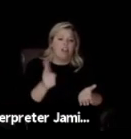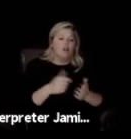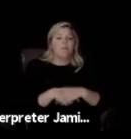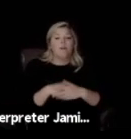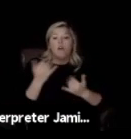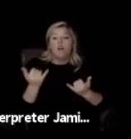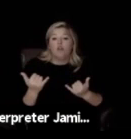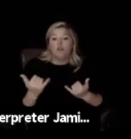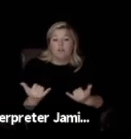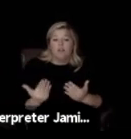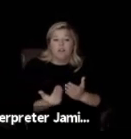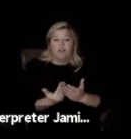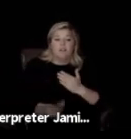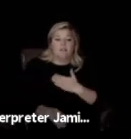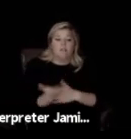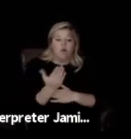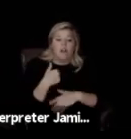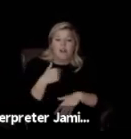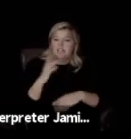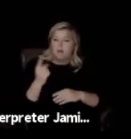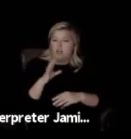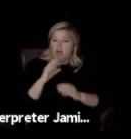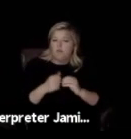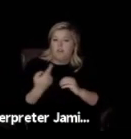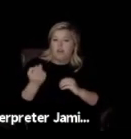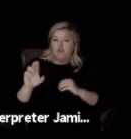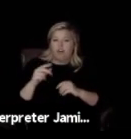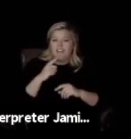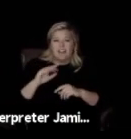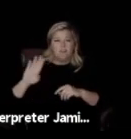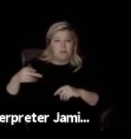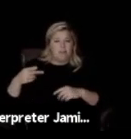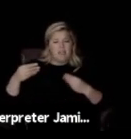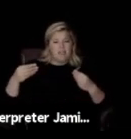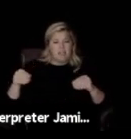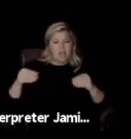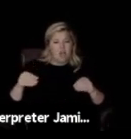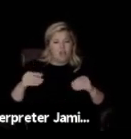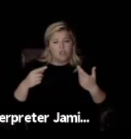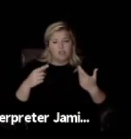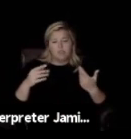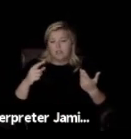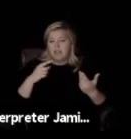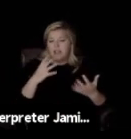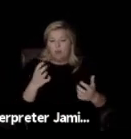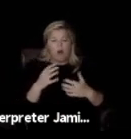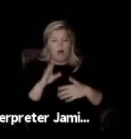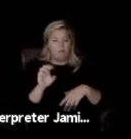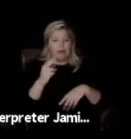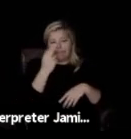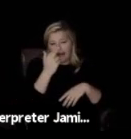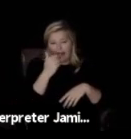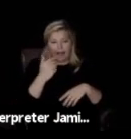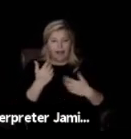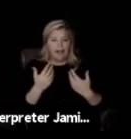on Your Side's Lisa Smith talked with an HR consultant. VPs of sales who just want to be funny. They just want to build, they think they're being fun